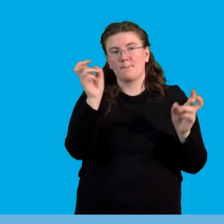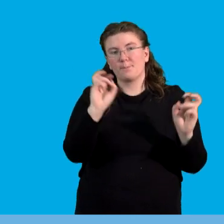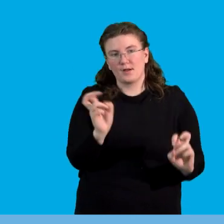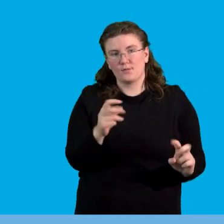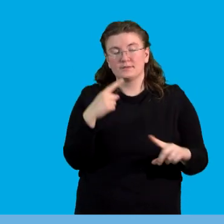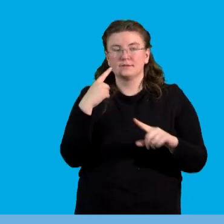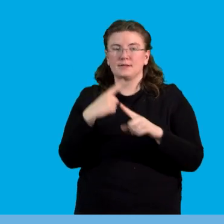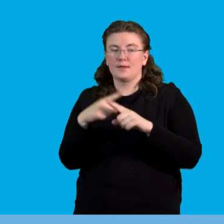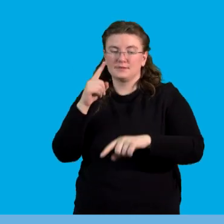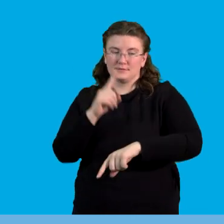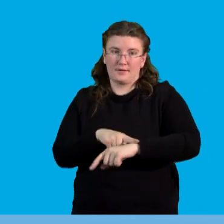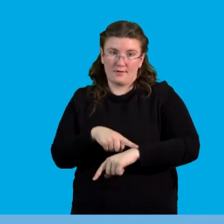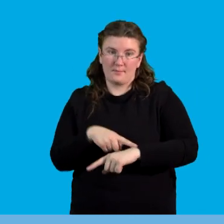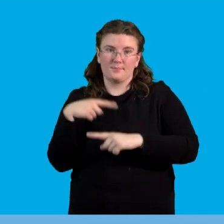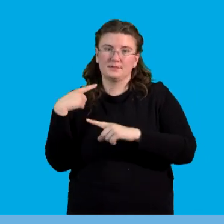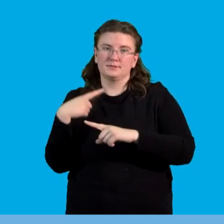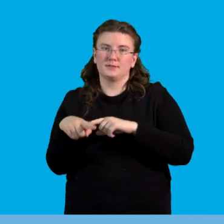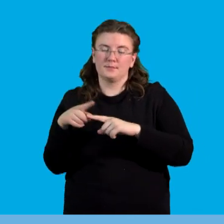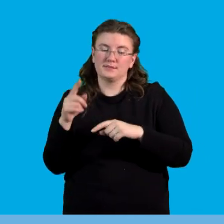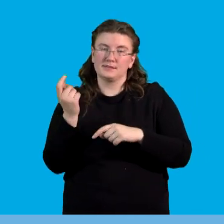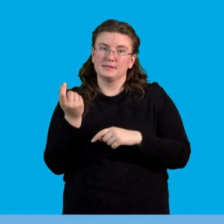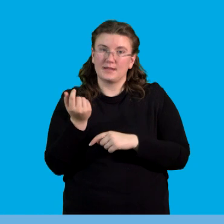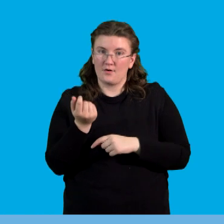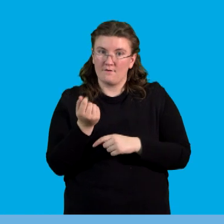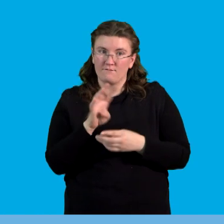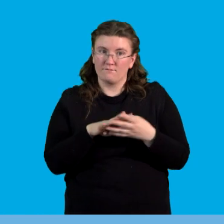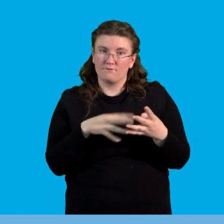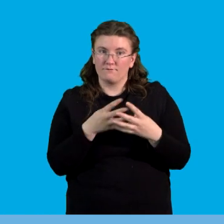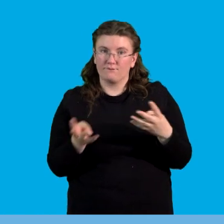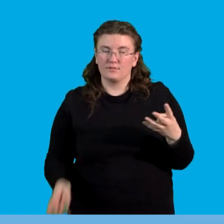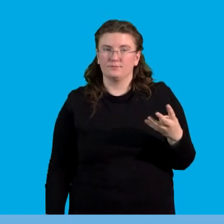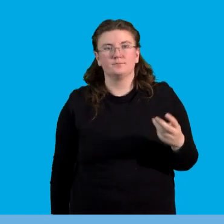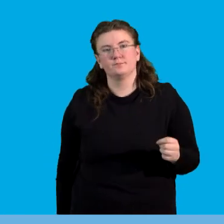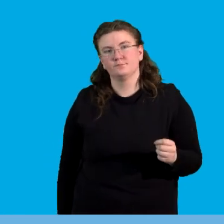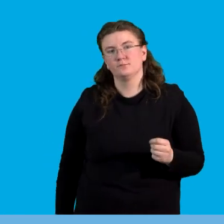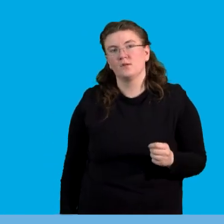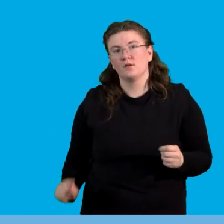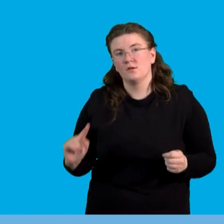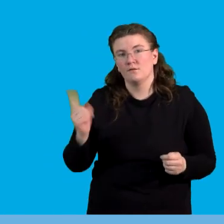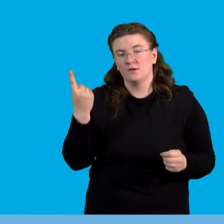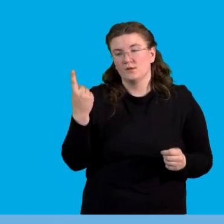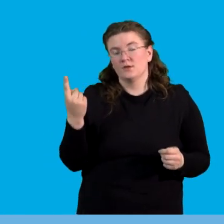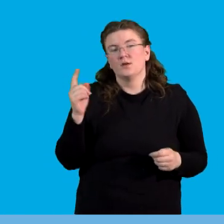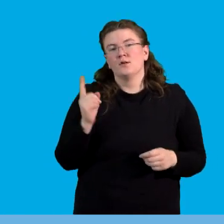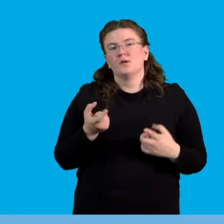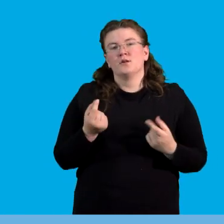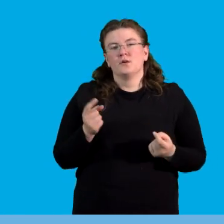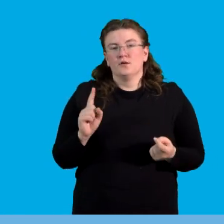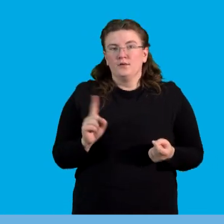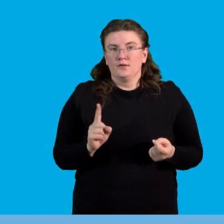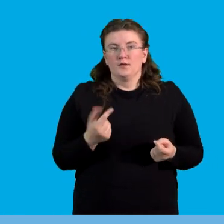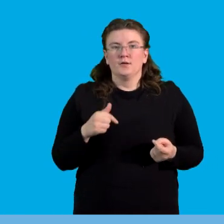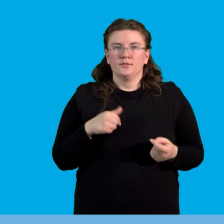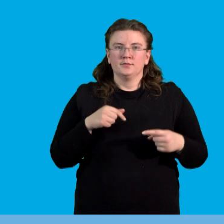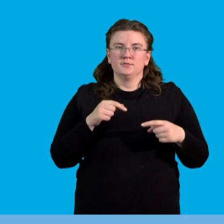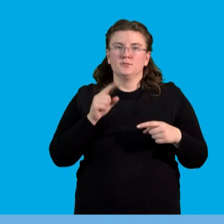in which the appliance was in use multiplied by the tariff. So the first thing to do before doing anything, we are